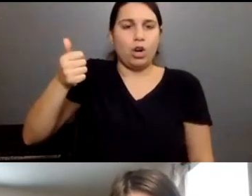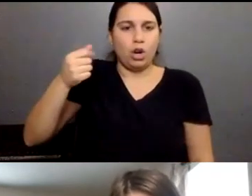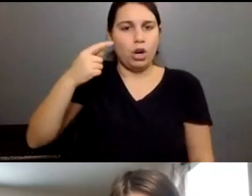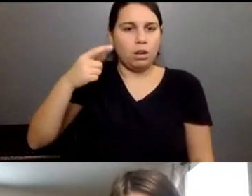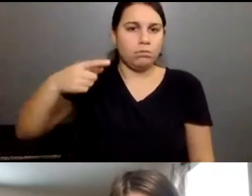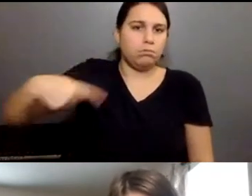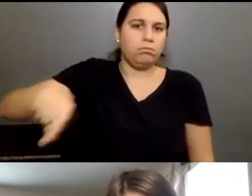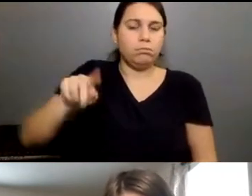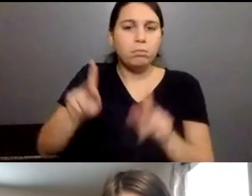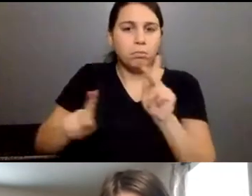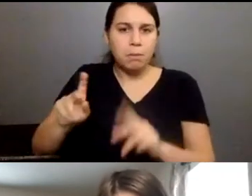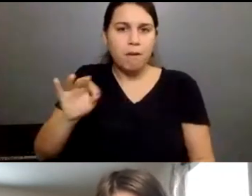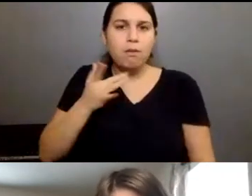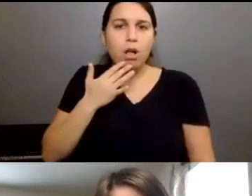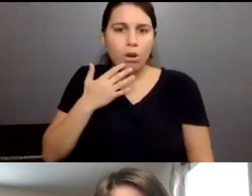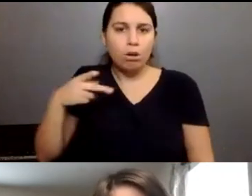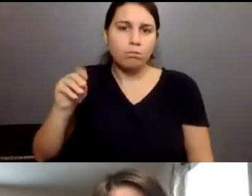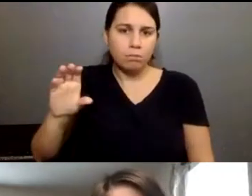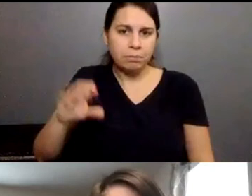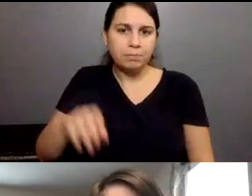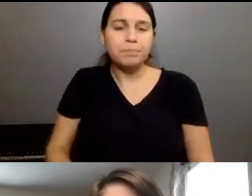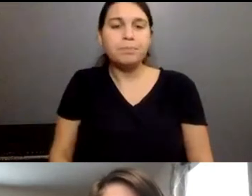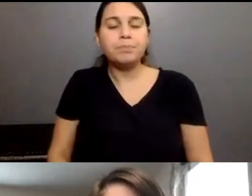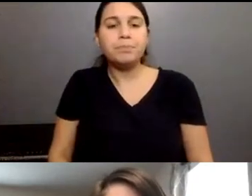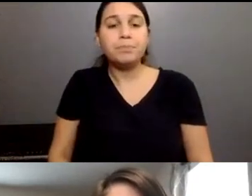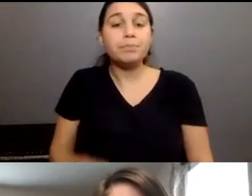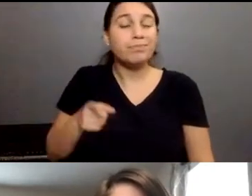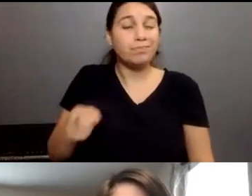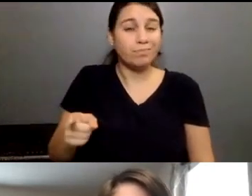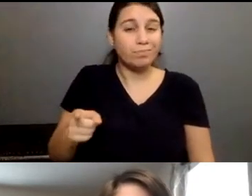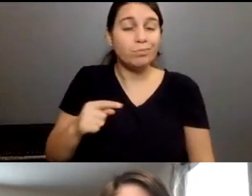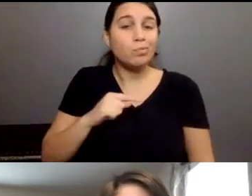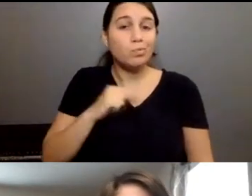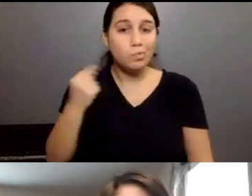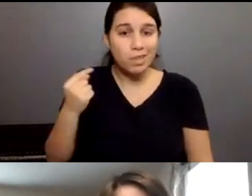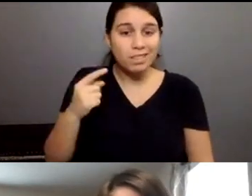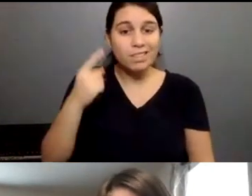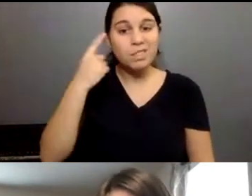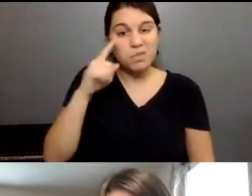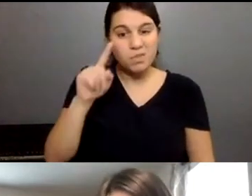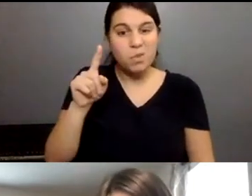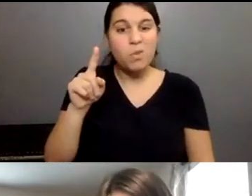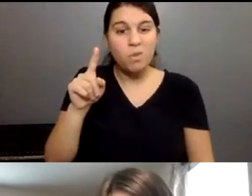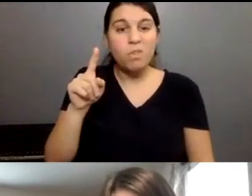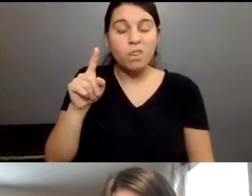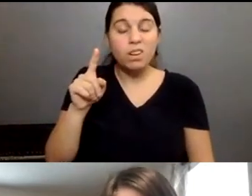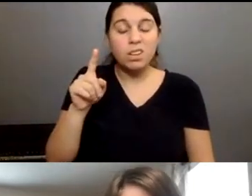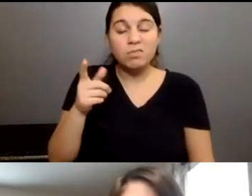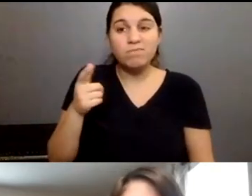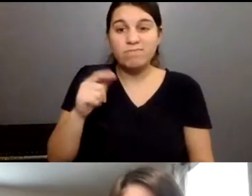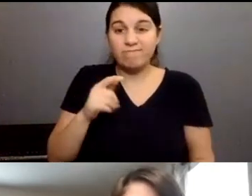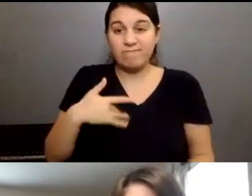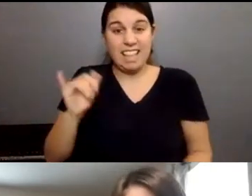individuals of color, and that they're at risk for not feeling like the